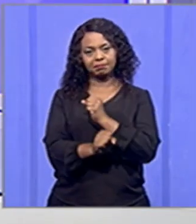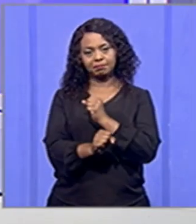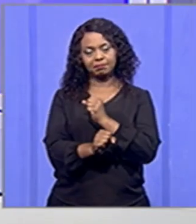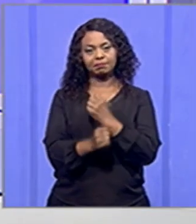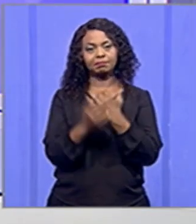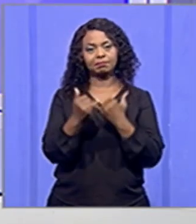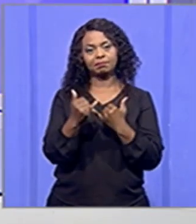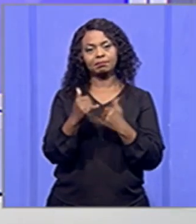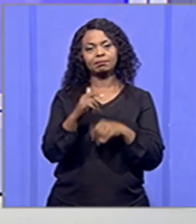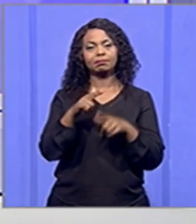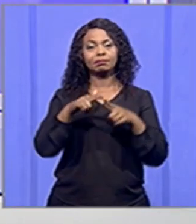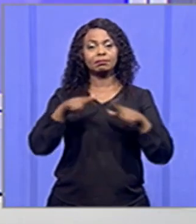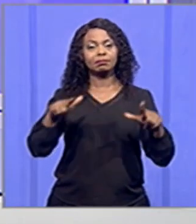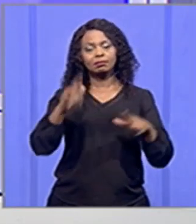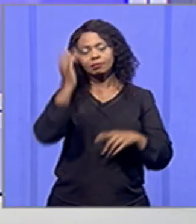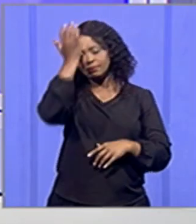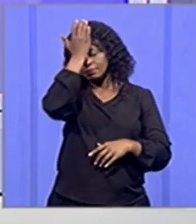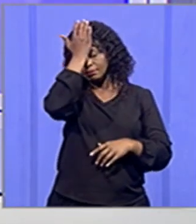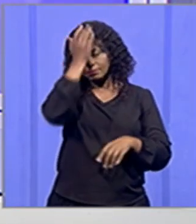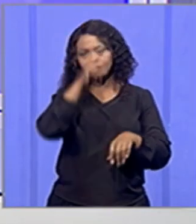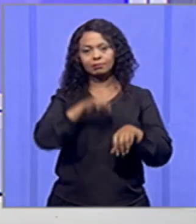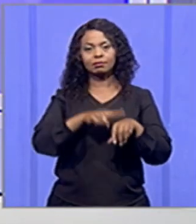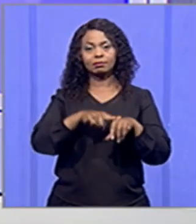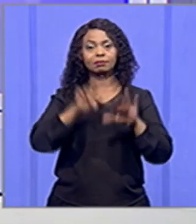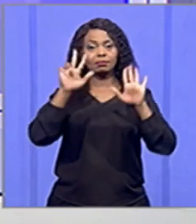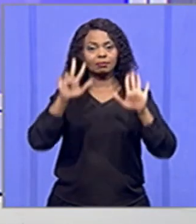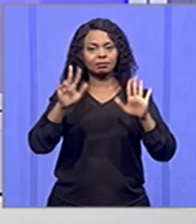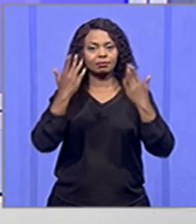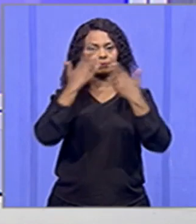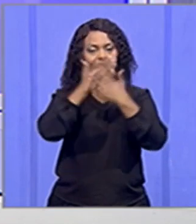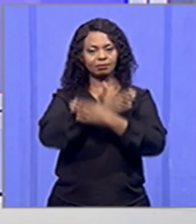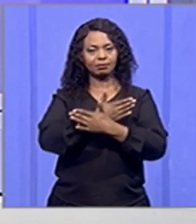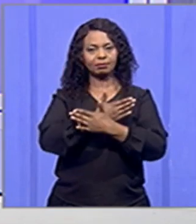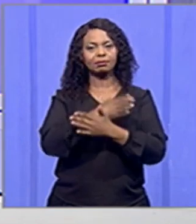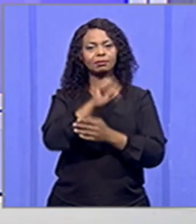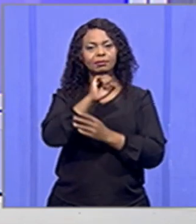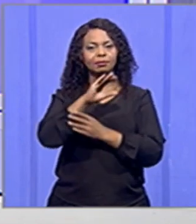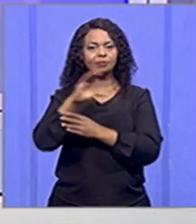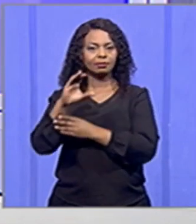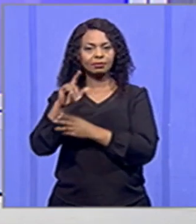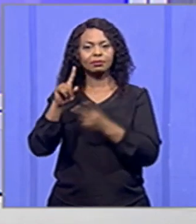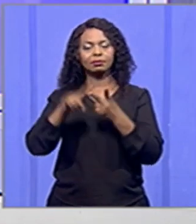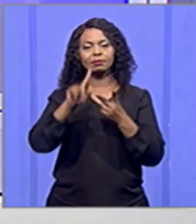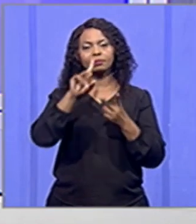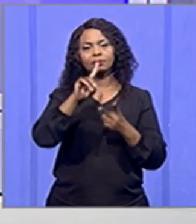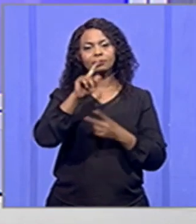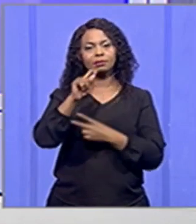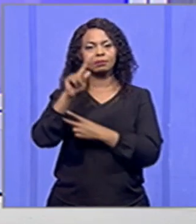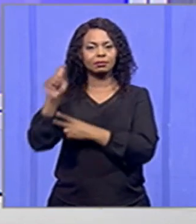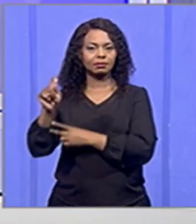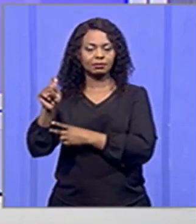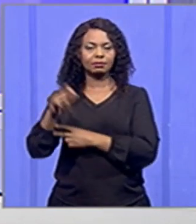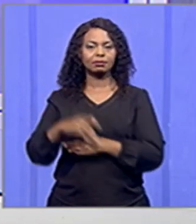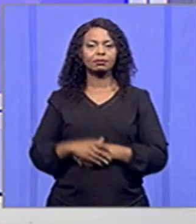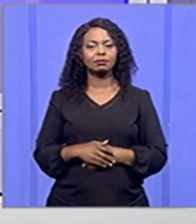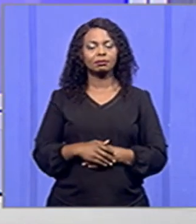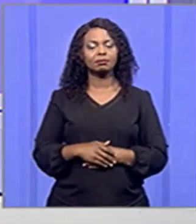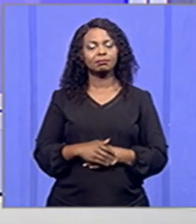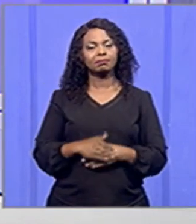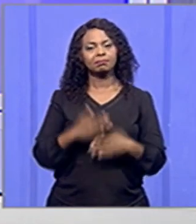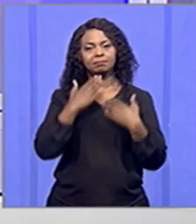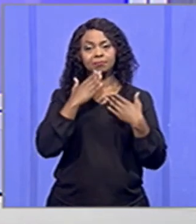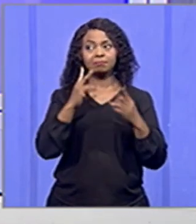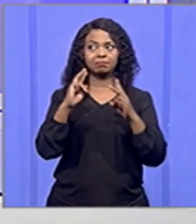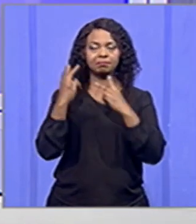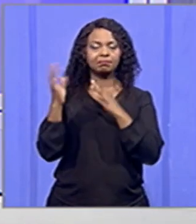e latelang ke leleme la sepedi ka moso ka ura borobedi maitsiboa gone fano mo SABC 2 le mo DTT. Ga jana ke go sia ka